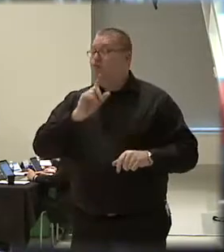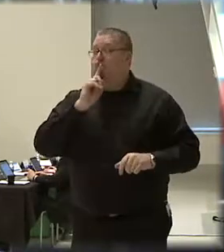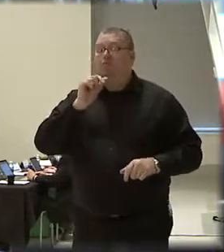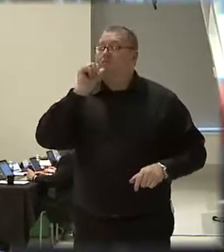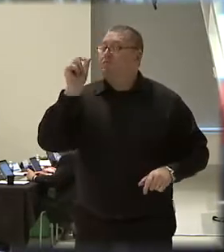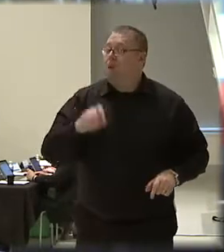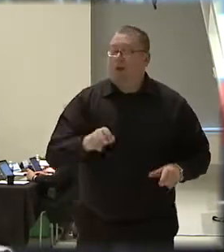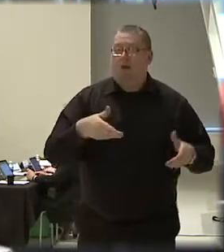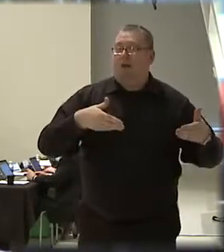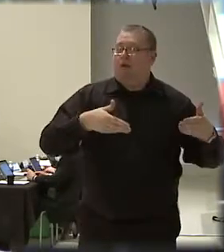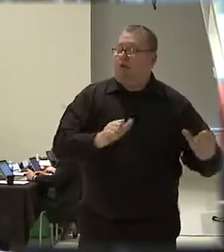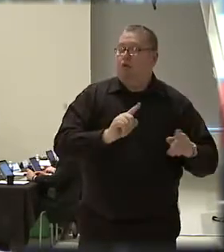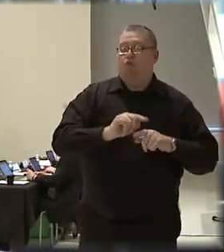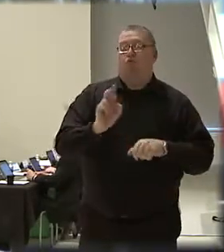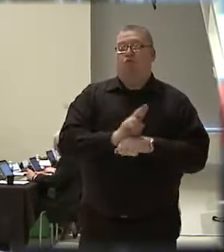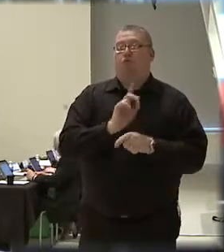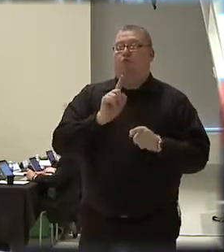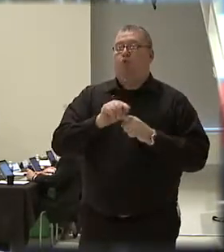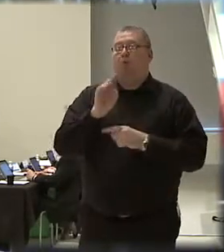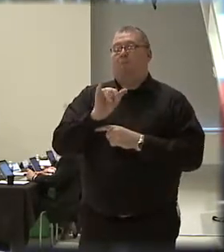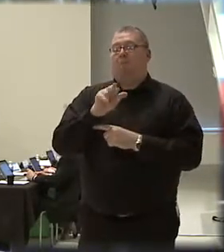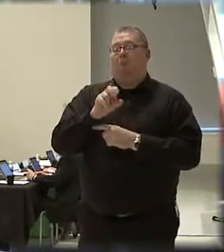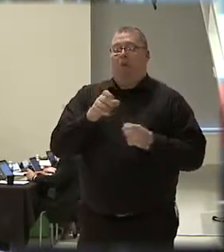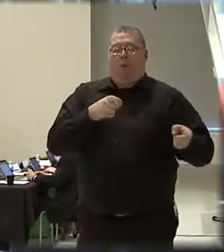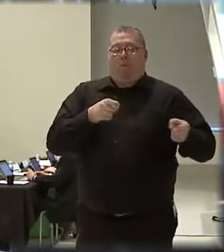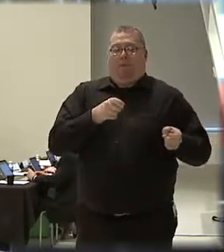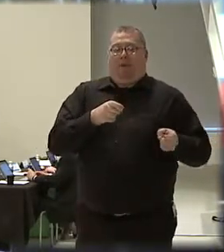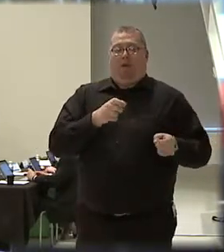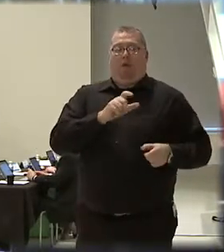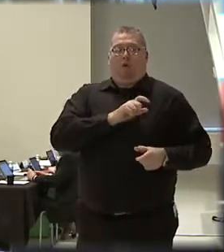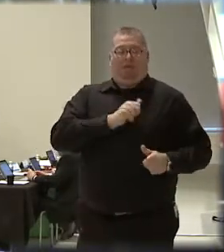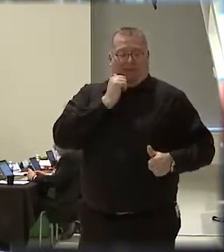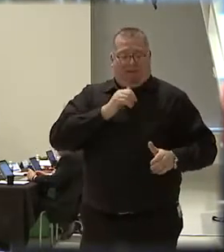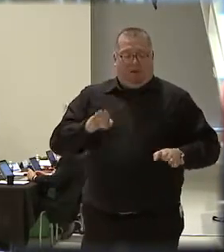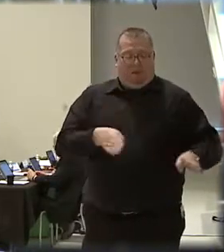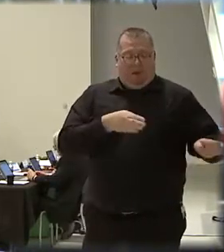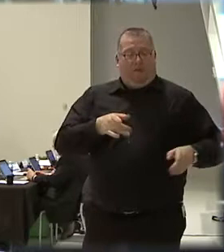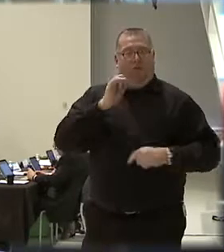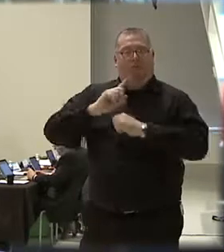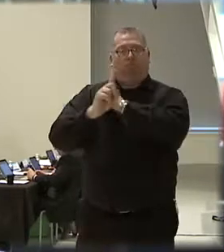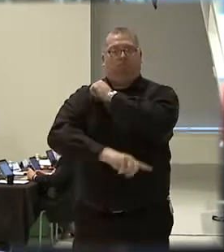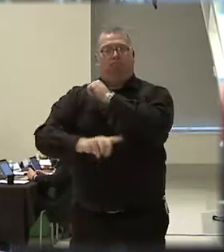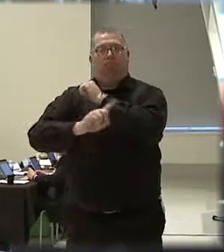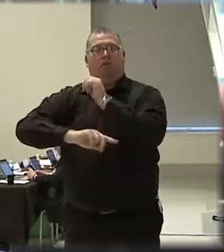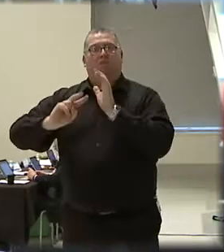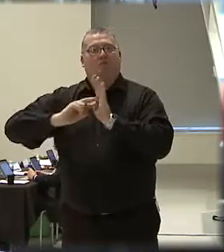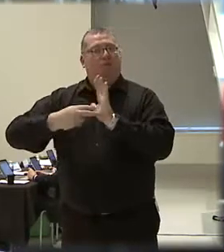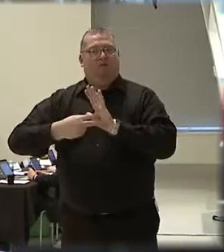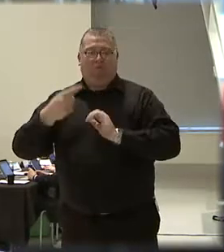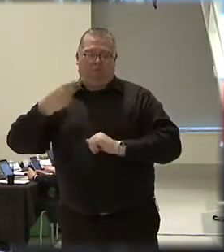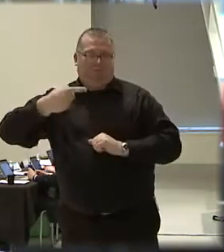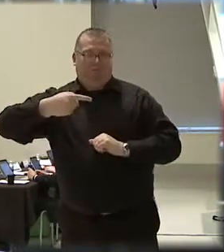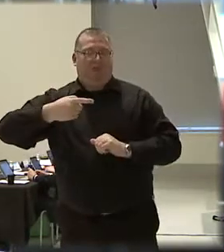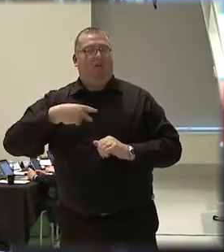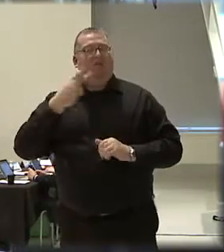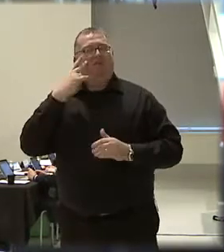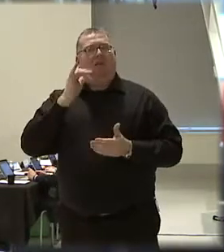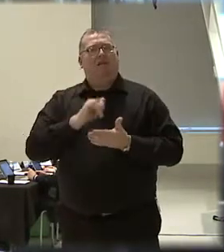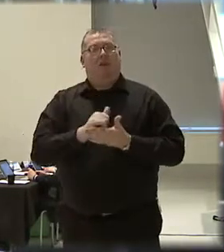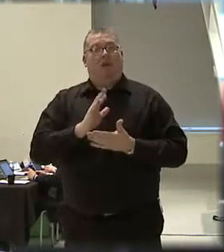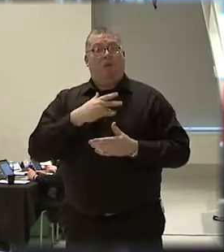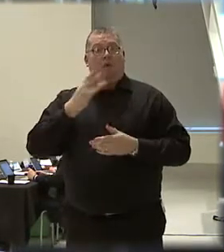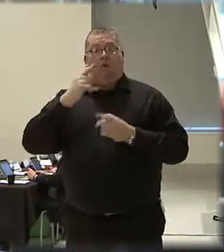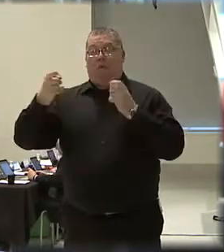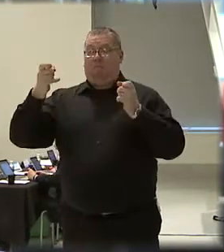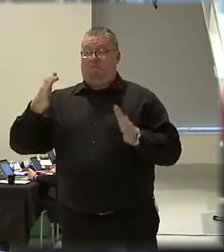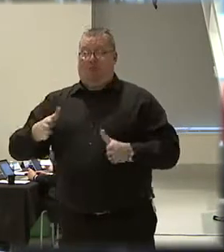allowed to be used to micromanage an officer's daily activities for disciplinary purposes. Fishing expeditions by